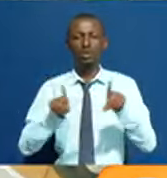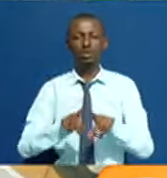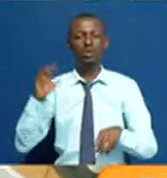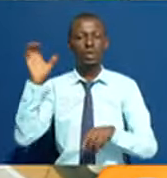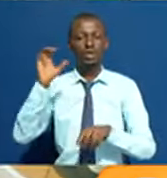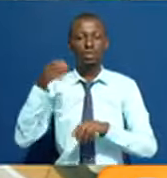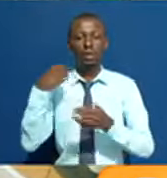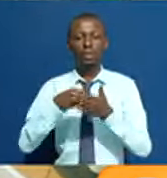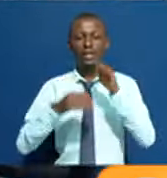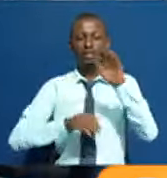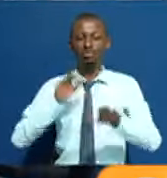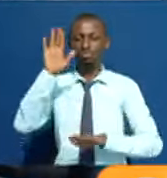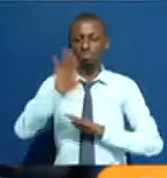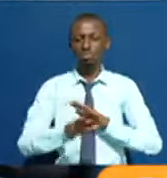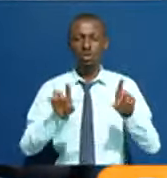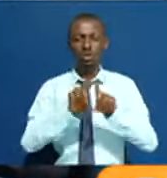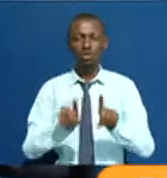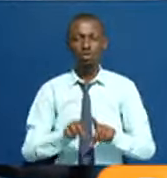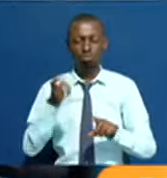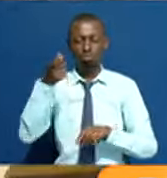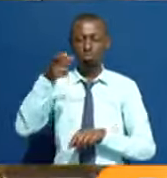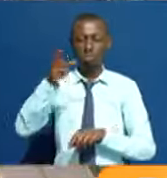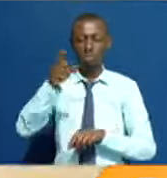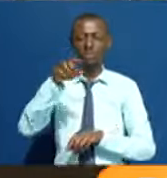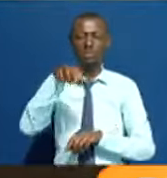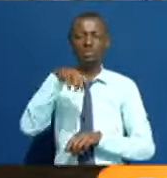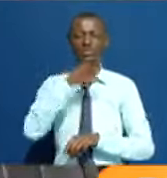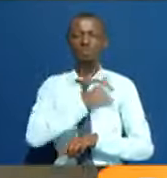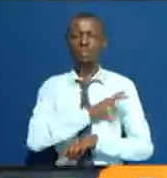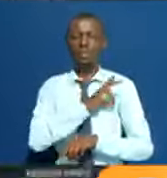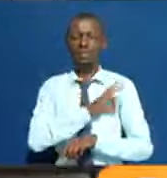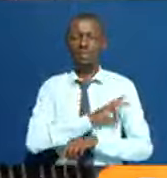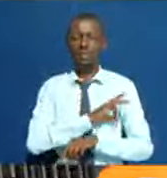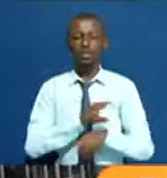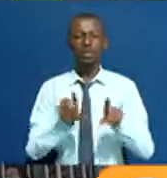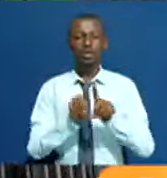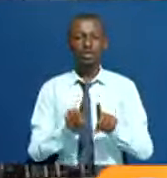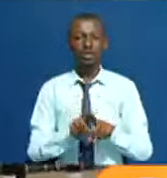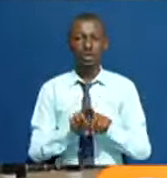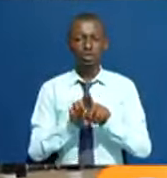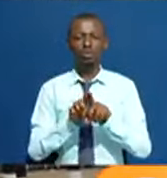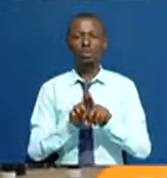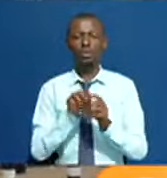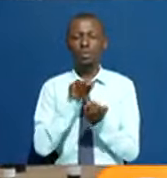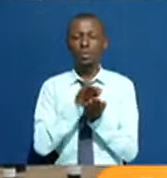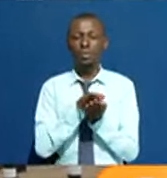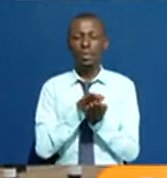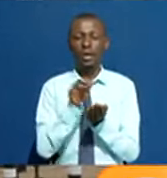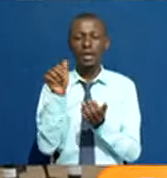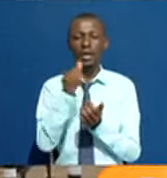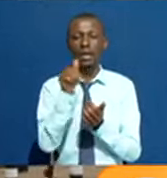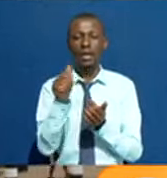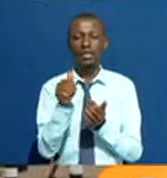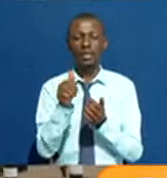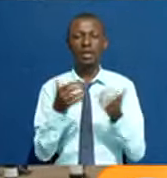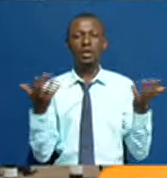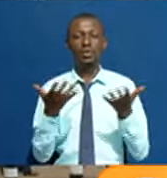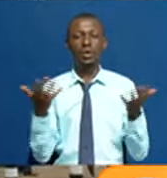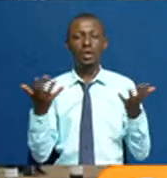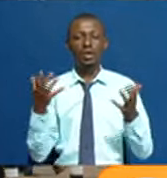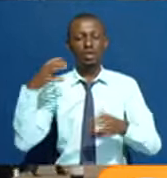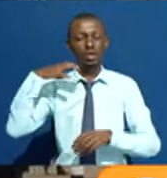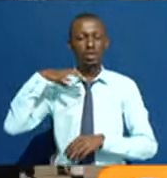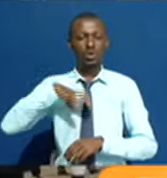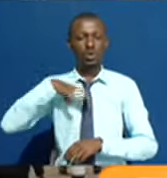deposits, and increased revenue. This is also attributed to the consolidation of Trust Merchant Bank, which is based in the Democratic Republic of